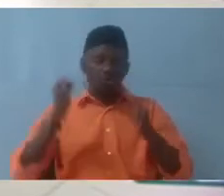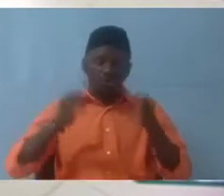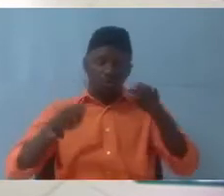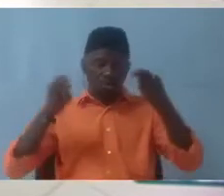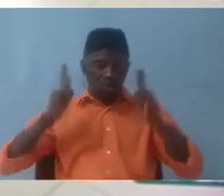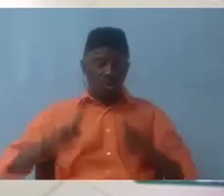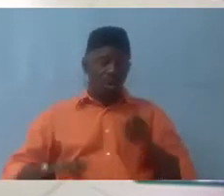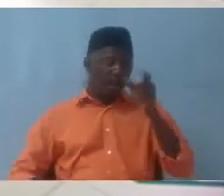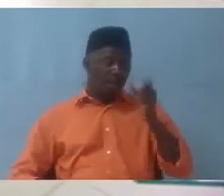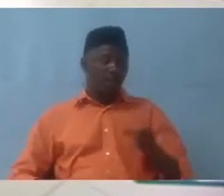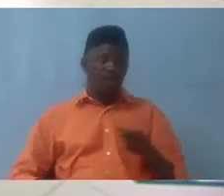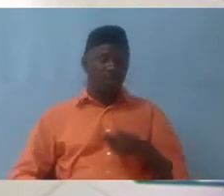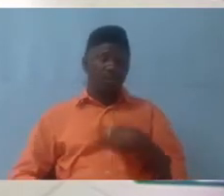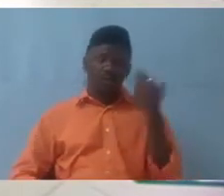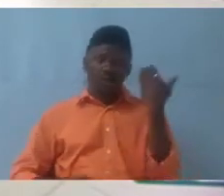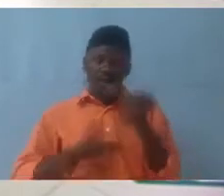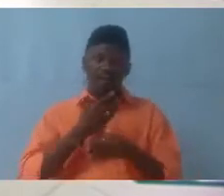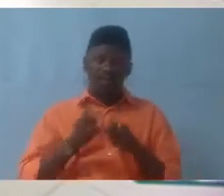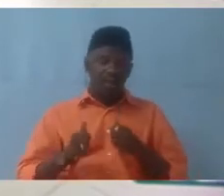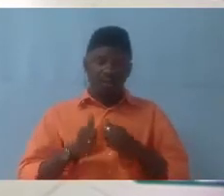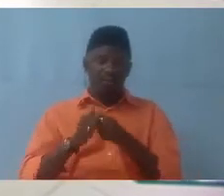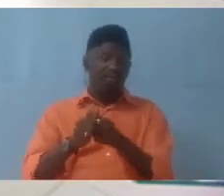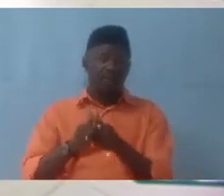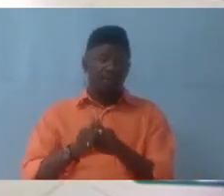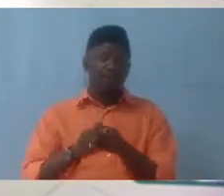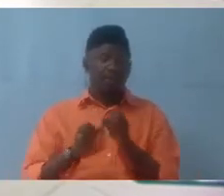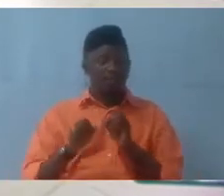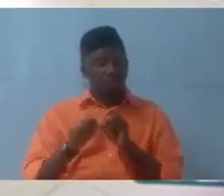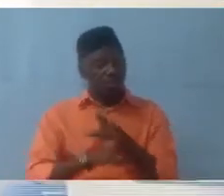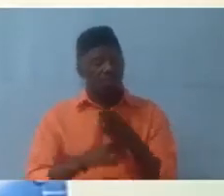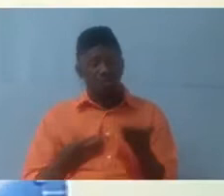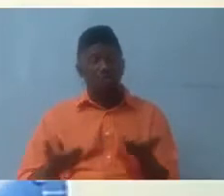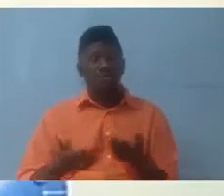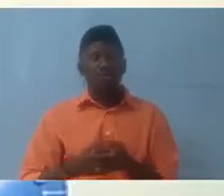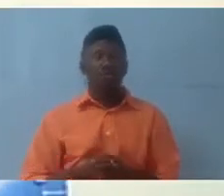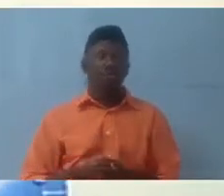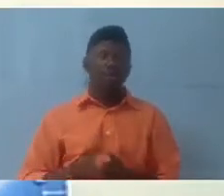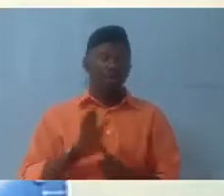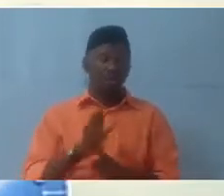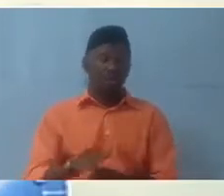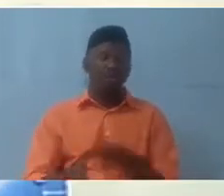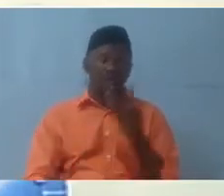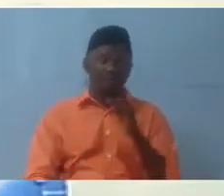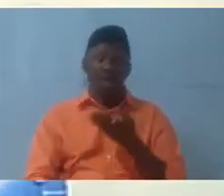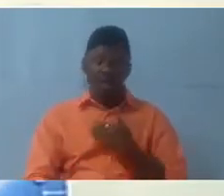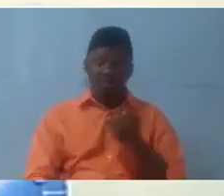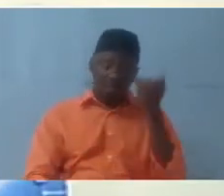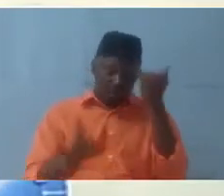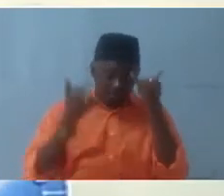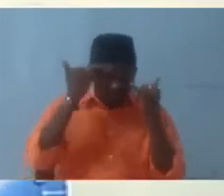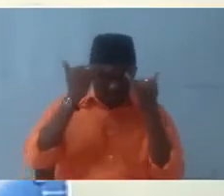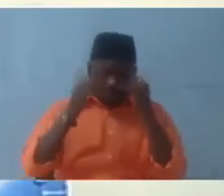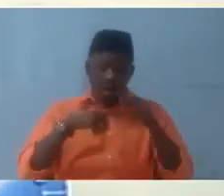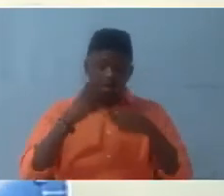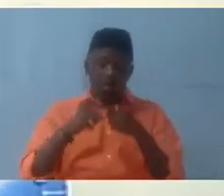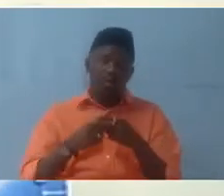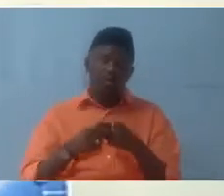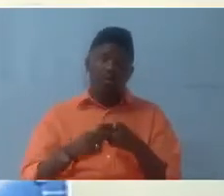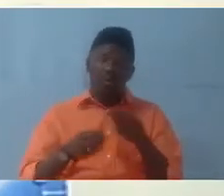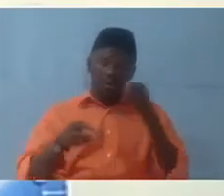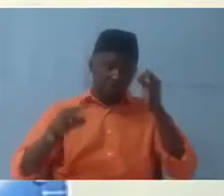ko xam nga xalé ndaw yi magistrate ndaw yi ak lawyer ndaw yi duñ di top ndigal. That if you have an opinion